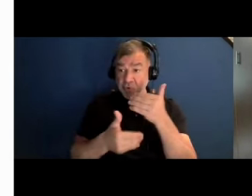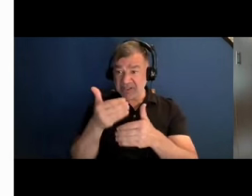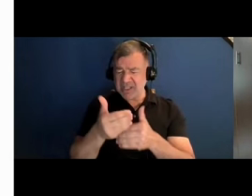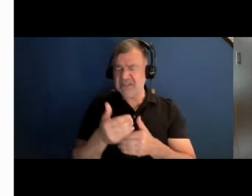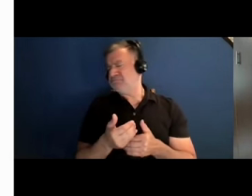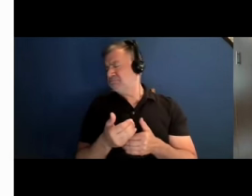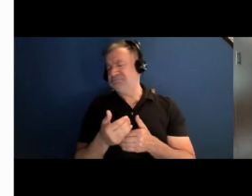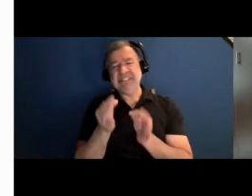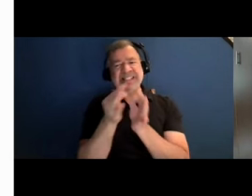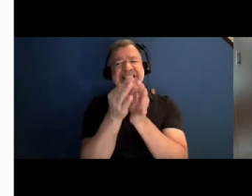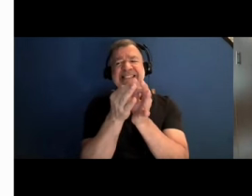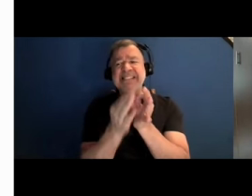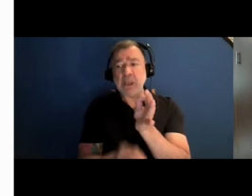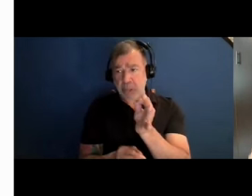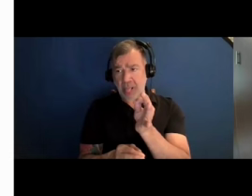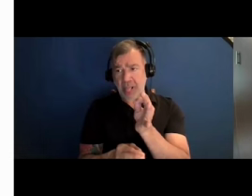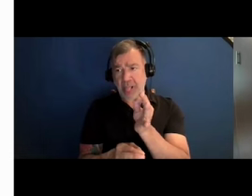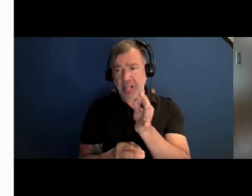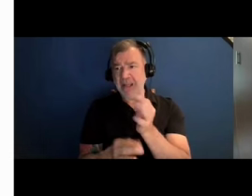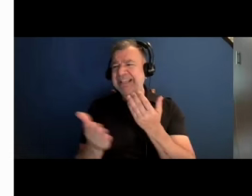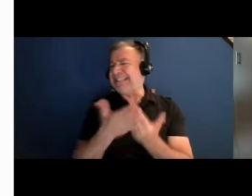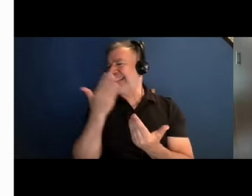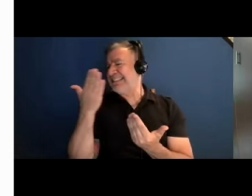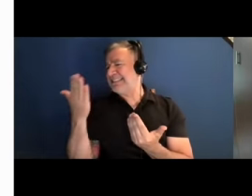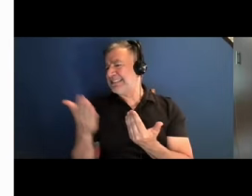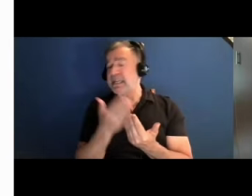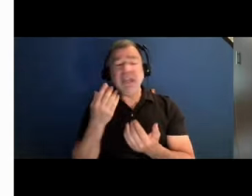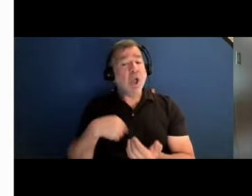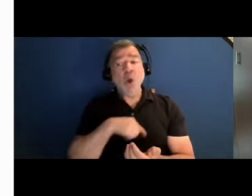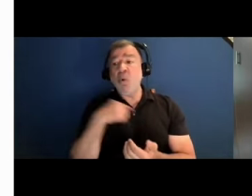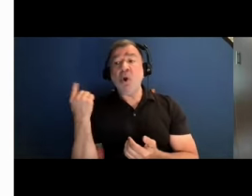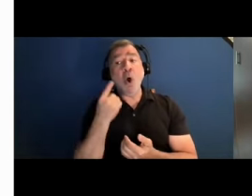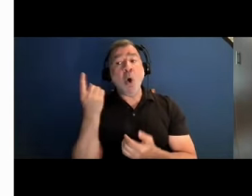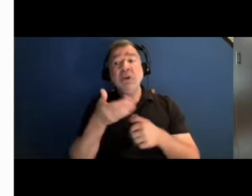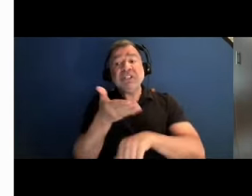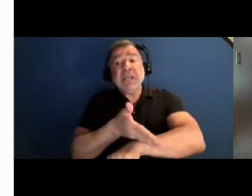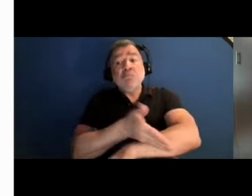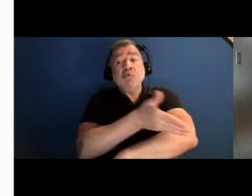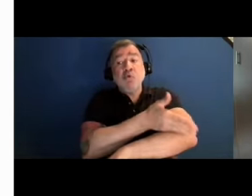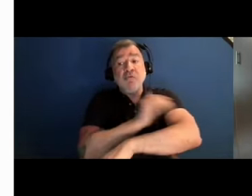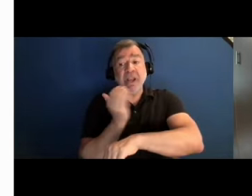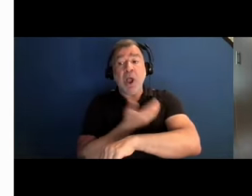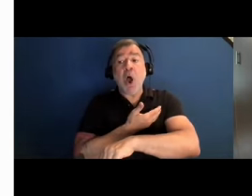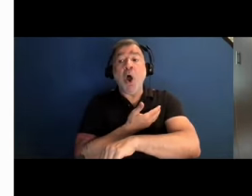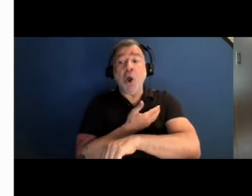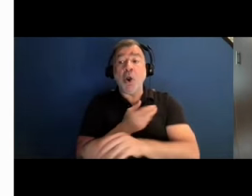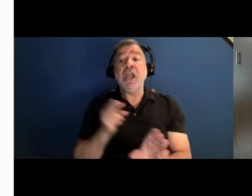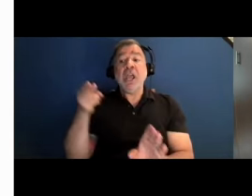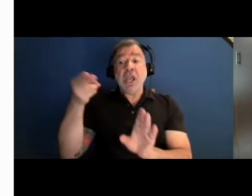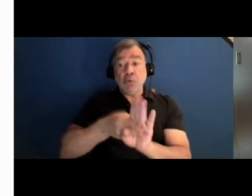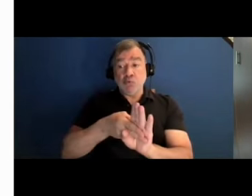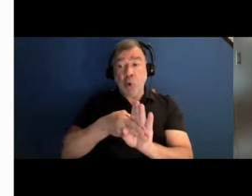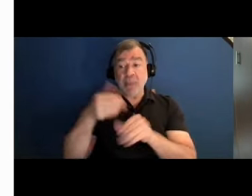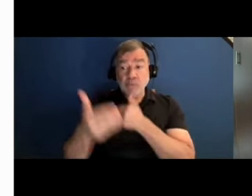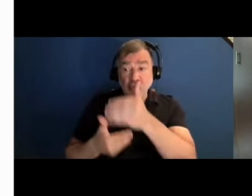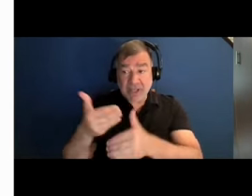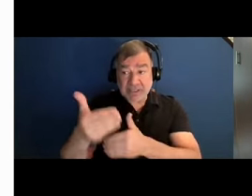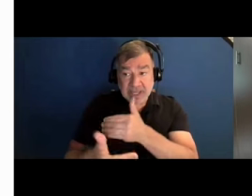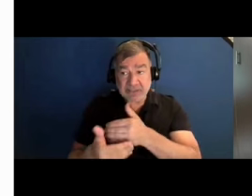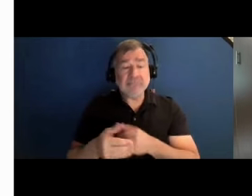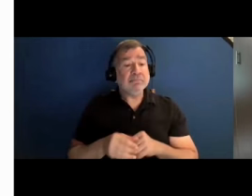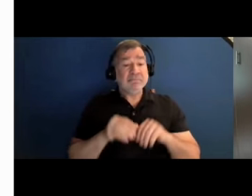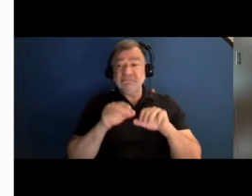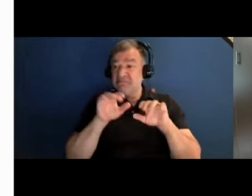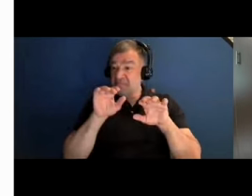We continue to make enhancements. In fact, we're constantly making enhancements to our enrollment flow along the way. You can see there that it can be